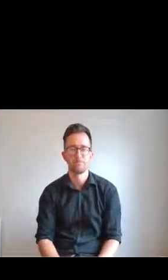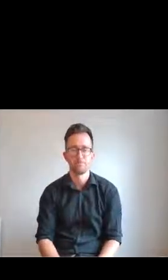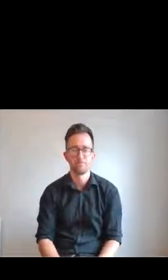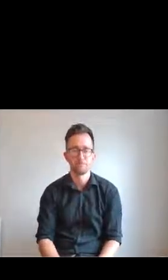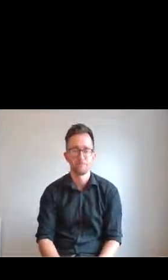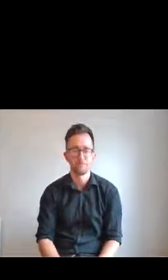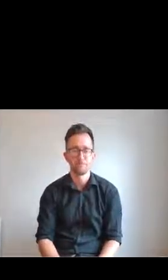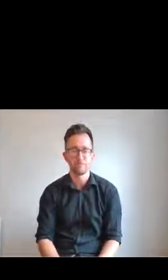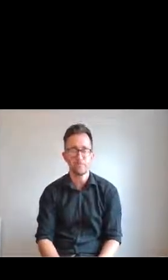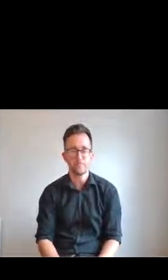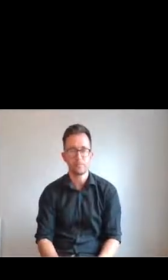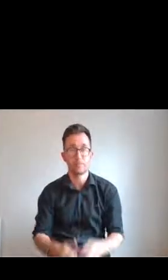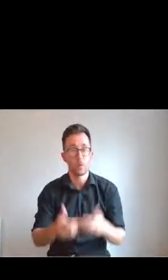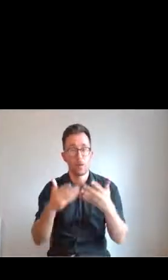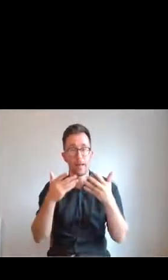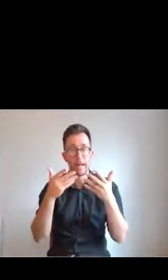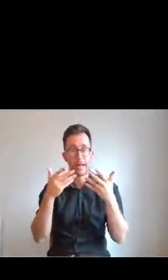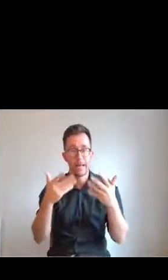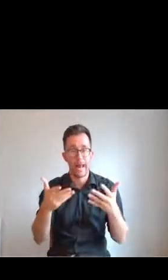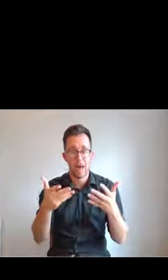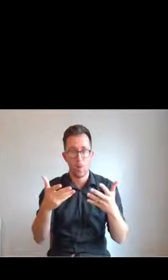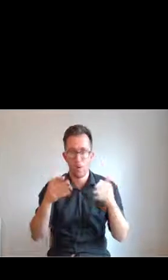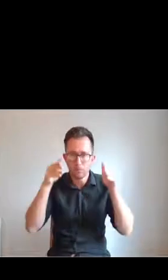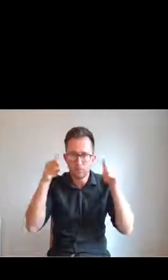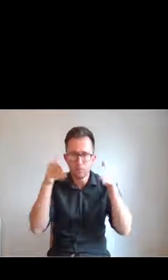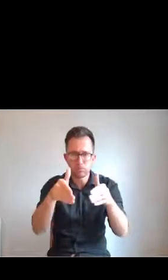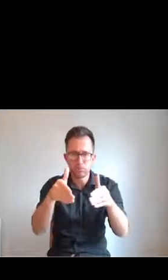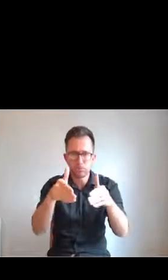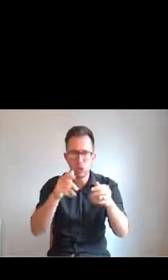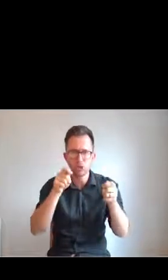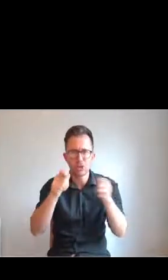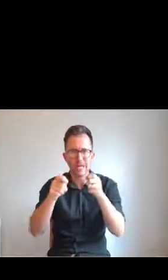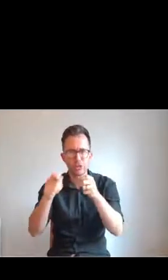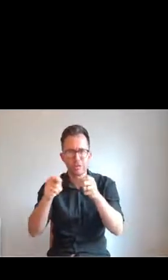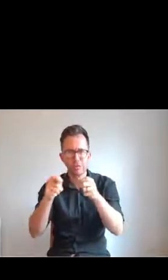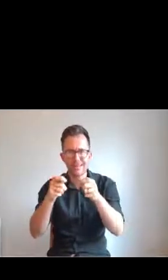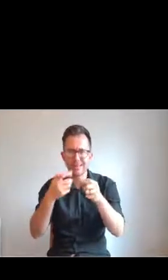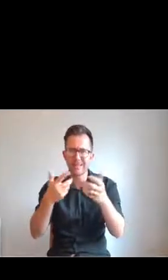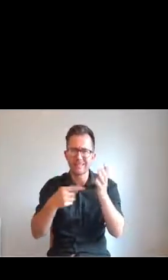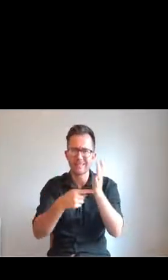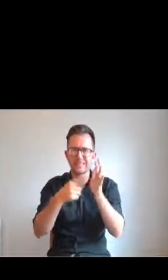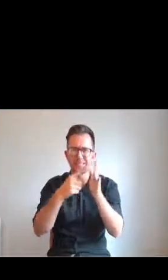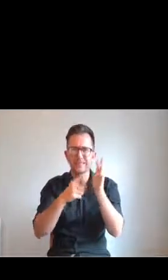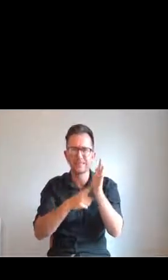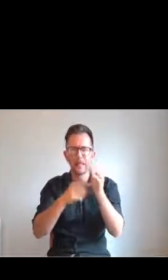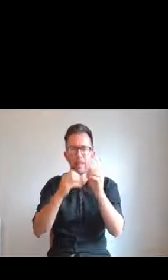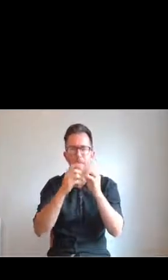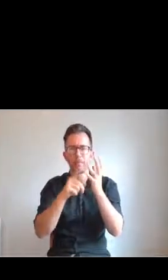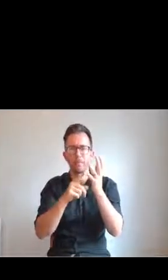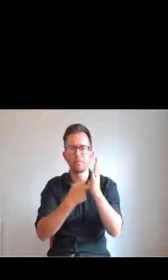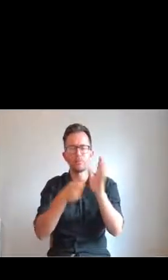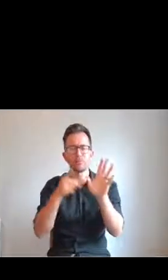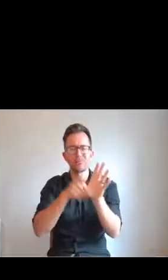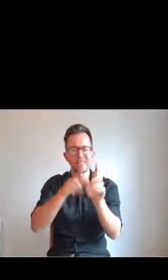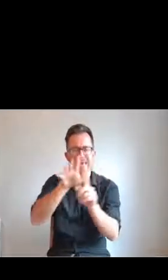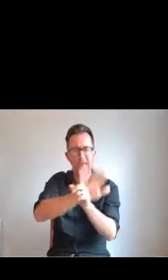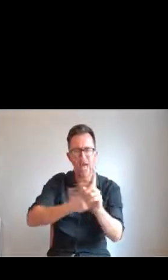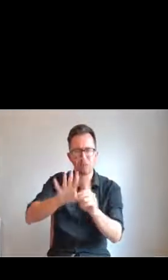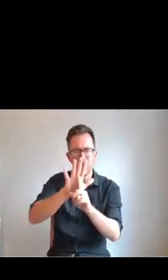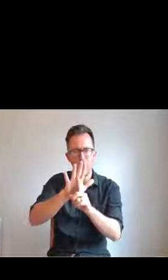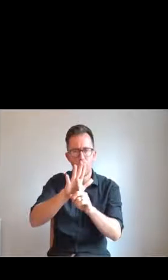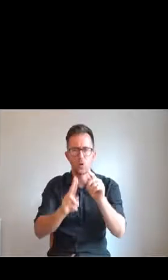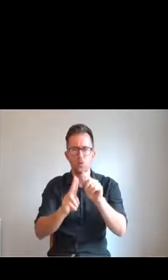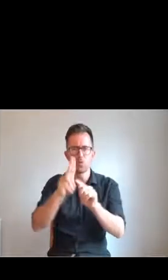Okay, so now we'll dive into the refinements north of the Thames, beginning with Tilbury area and the area around the Northern Tunnel